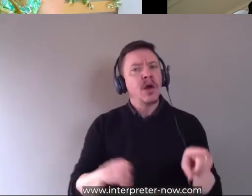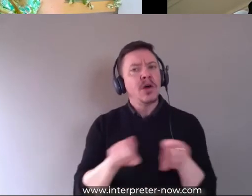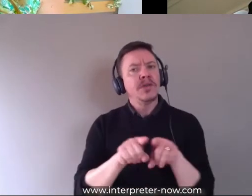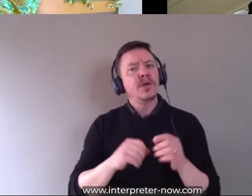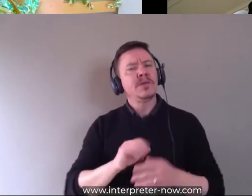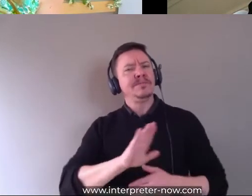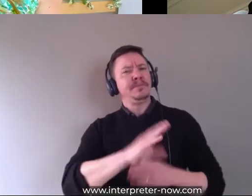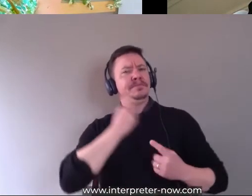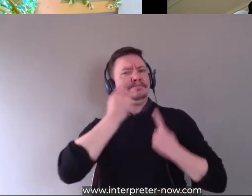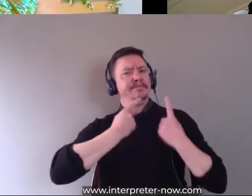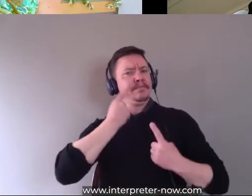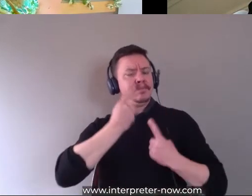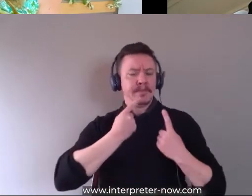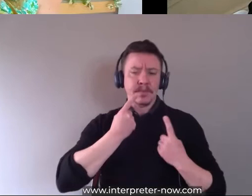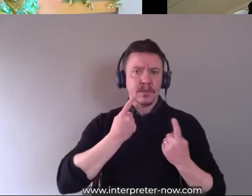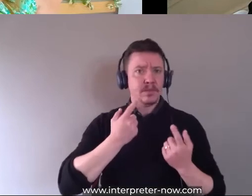You're thinking about which